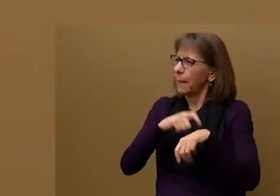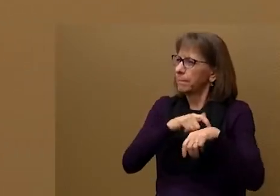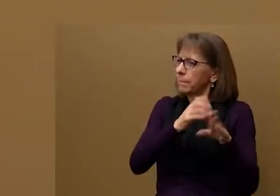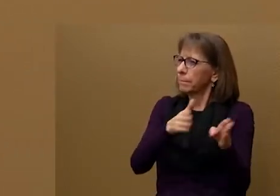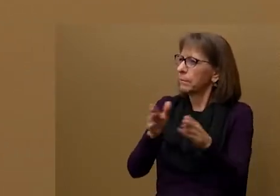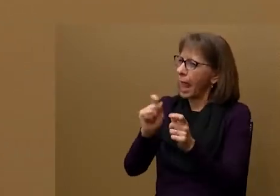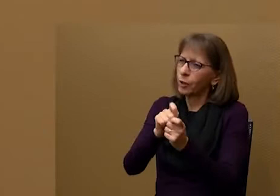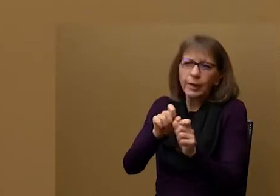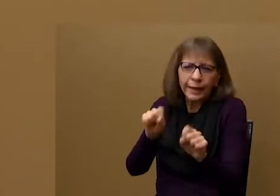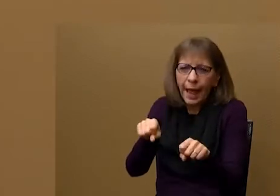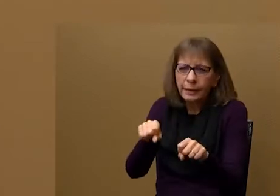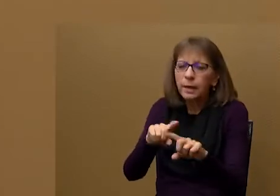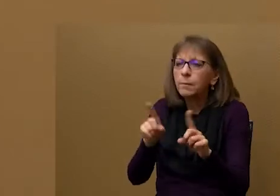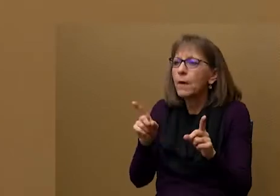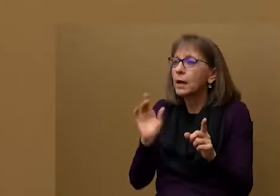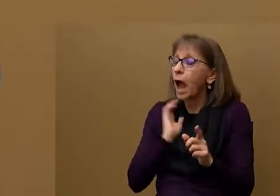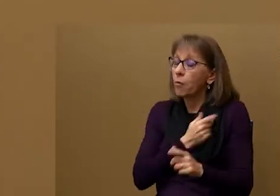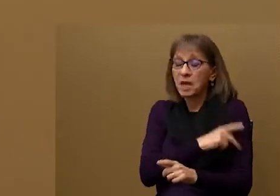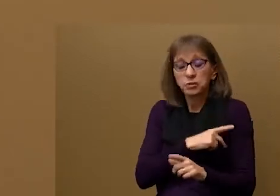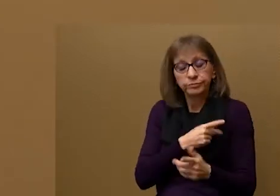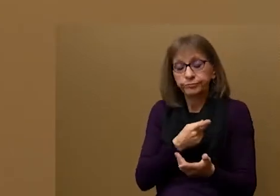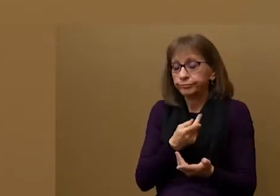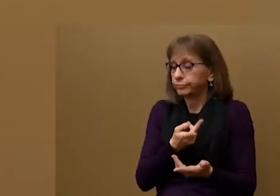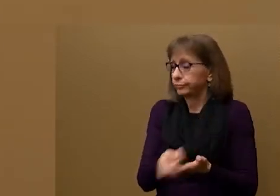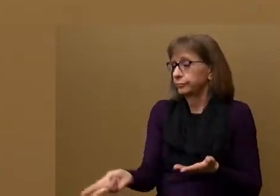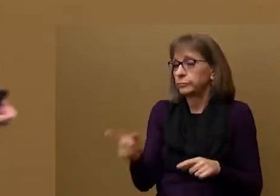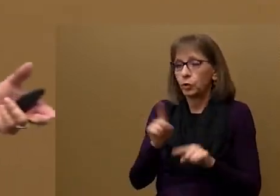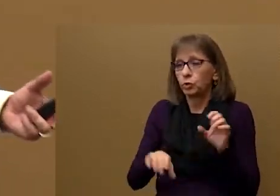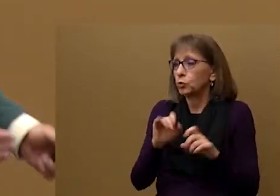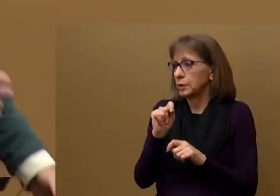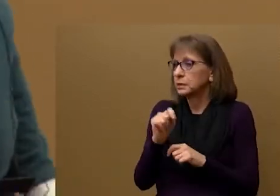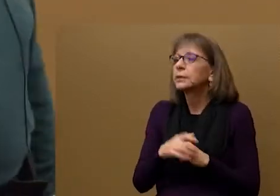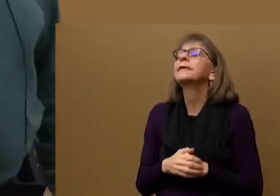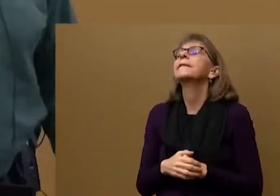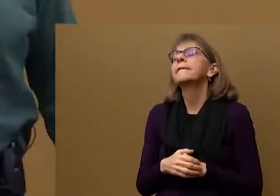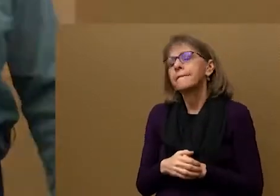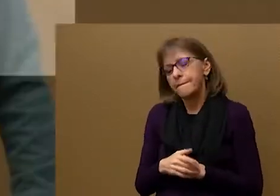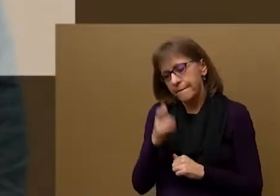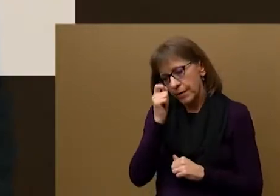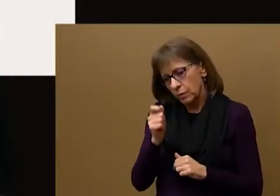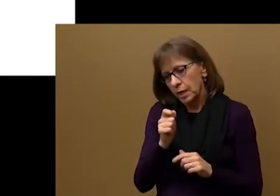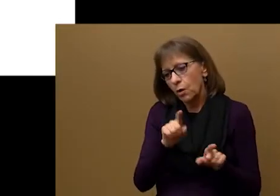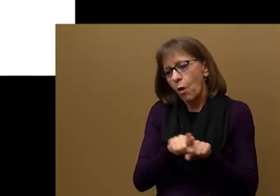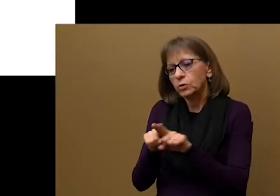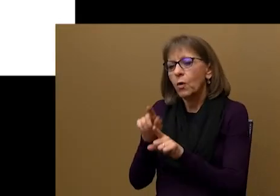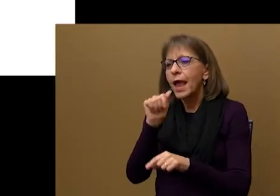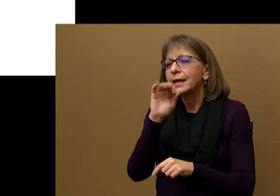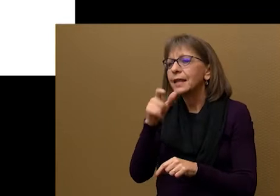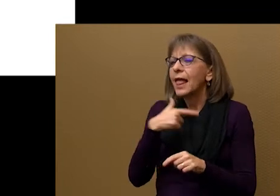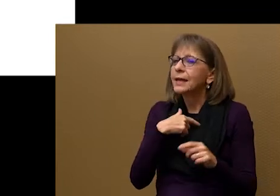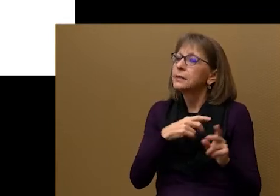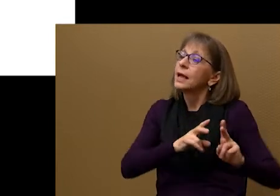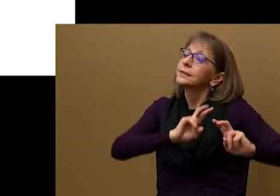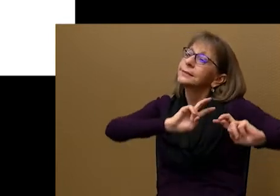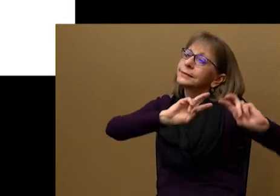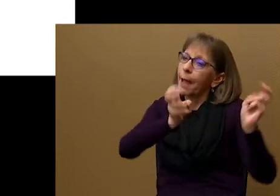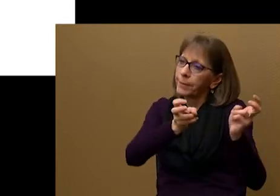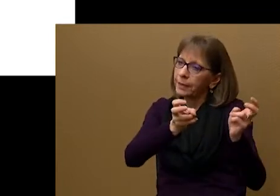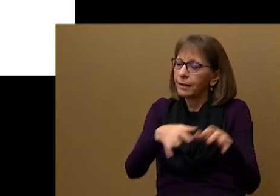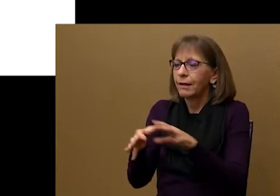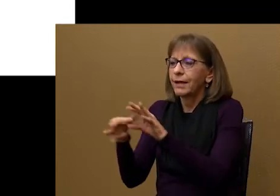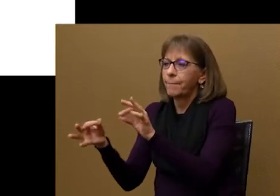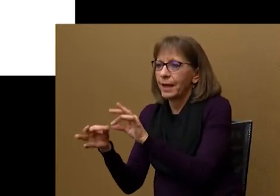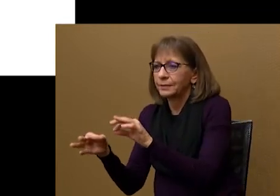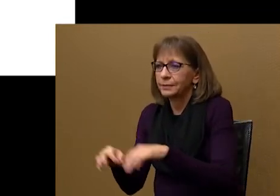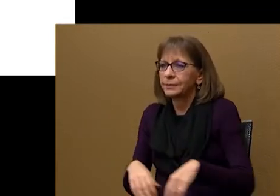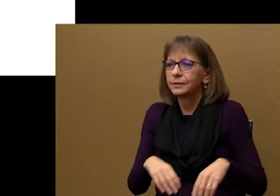in time accurately. But our patients couldn't do it. Interesting also, we also find, ASL often has a